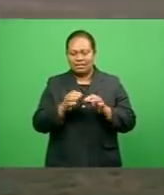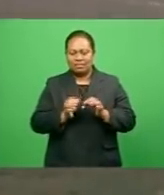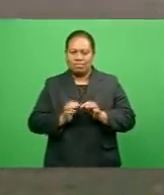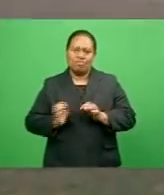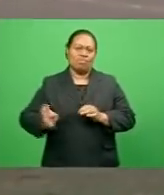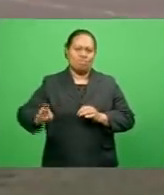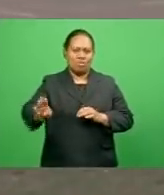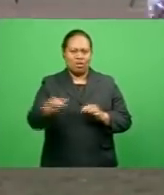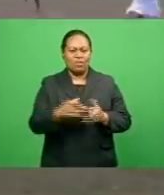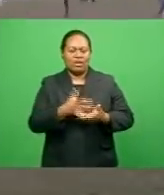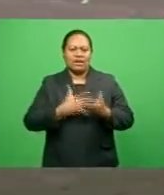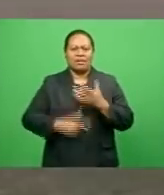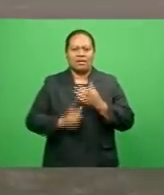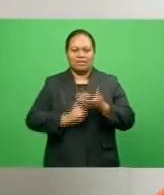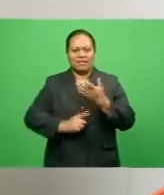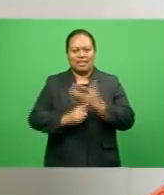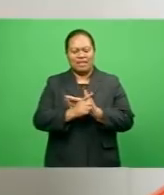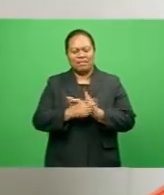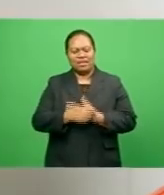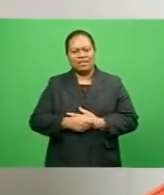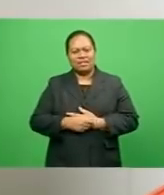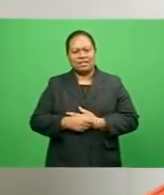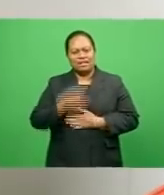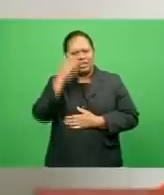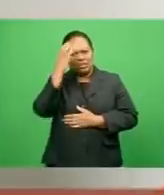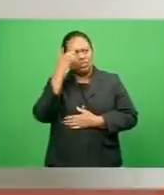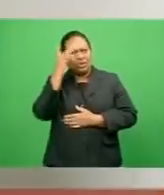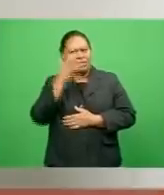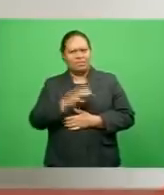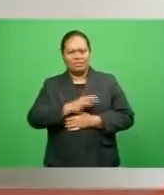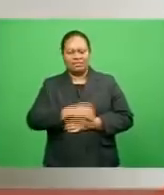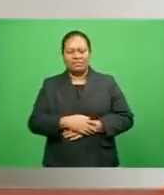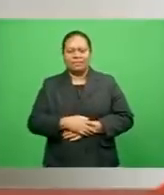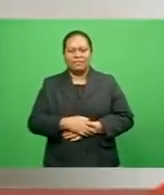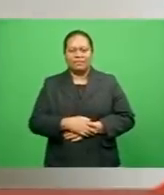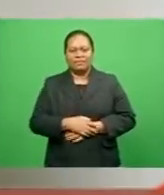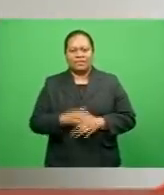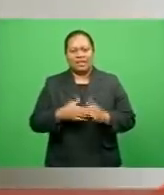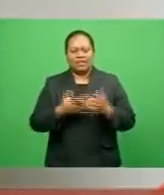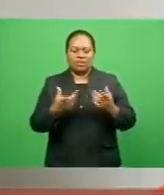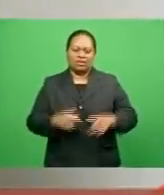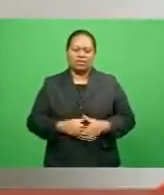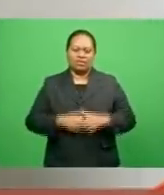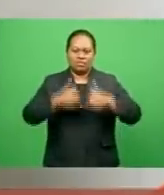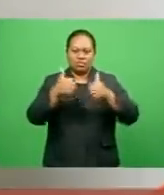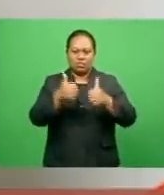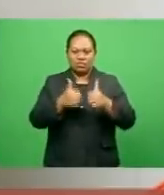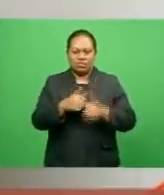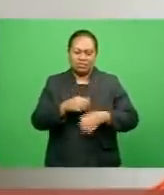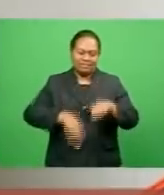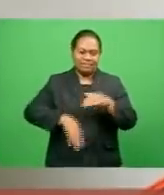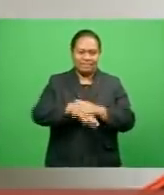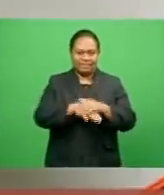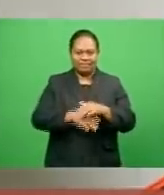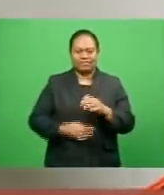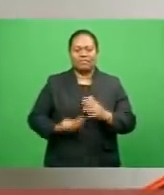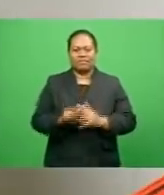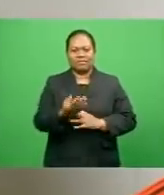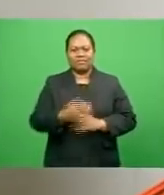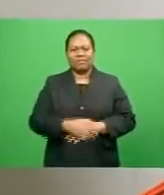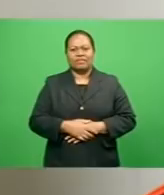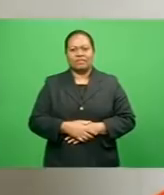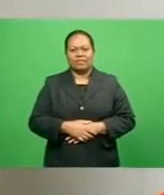the win is a dream come true. We gave away a very crucial penalty. However, the boys were able to